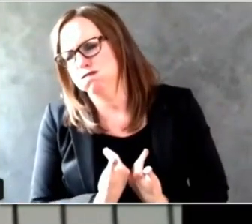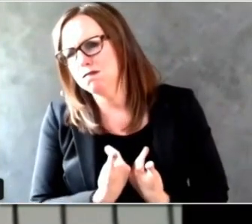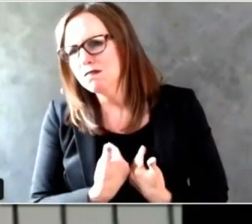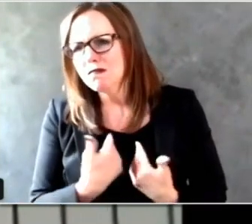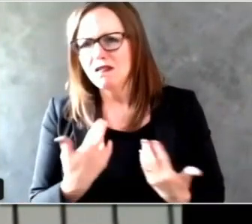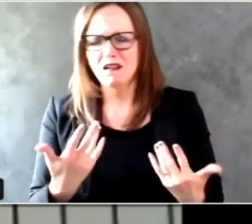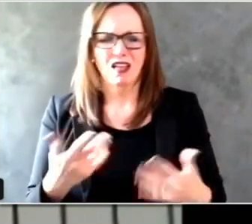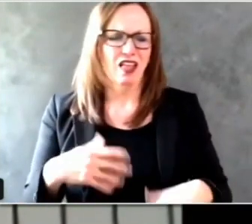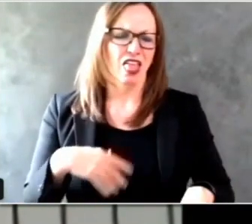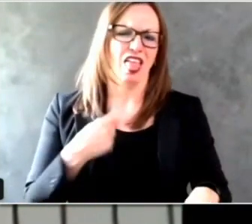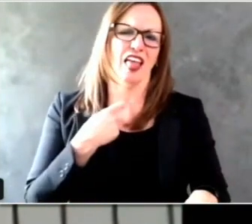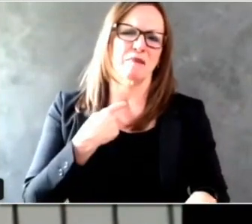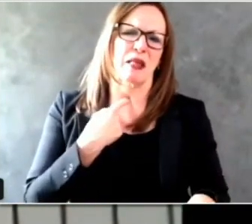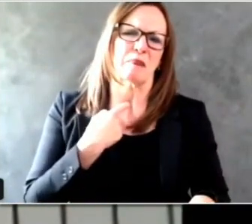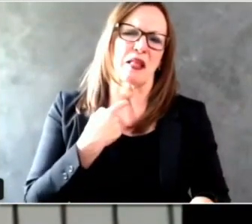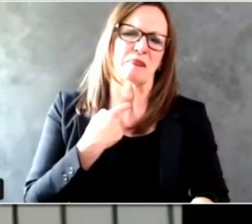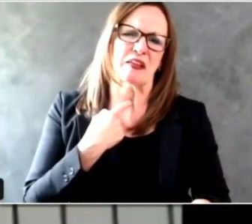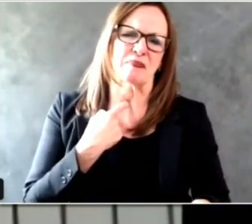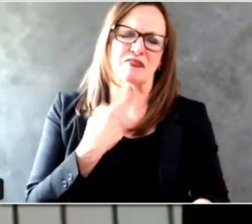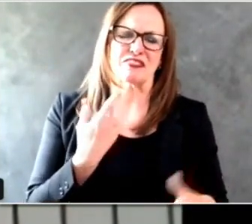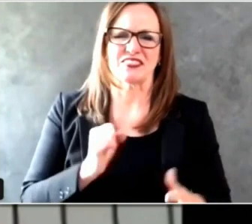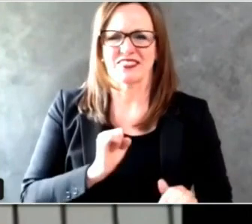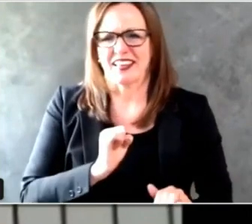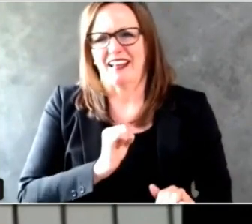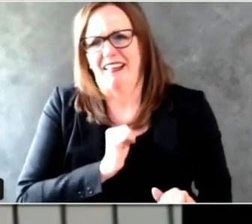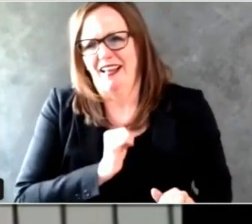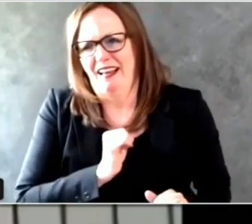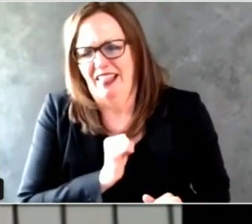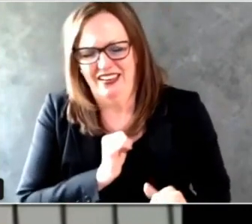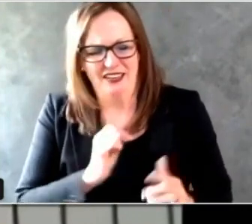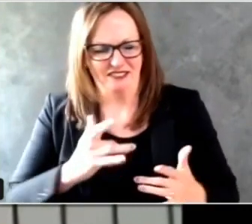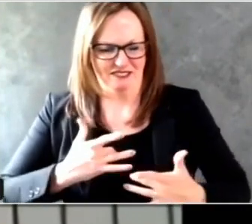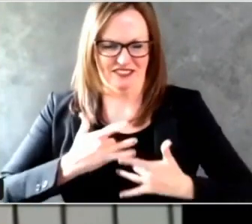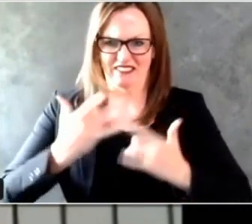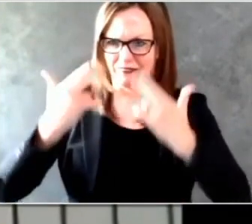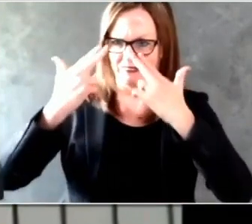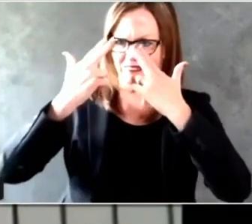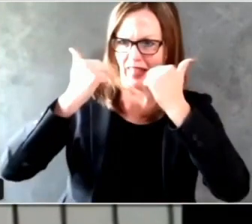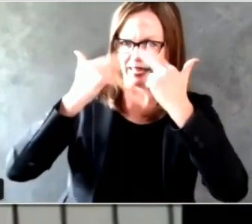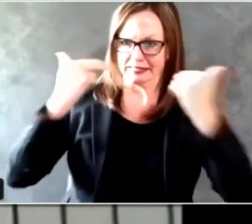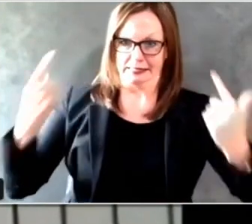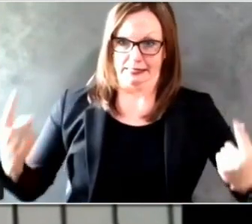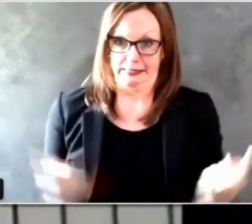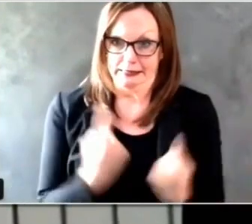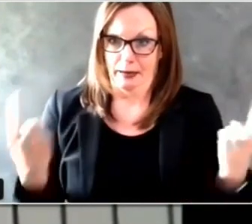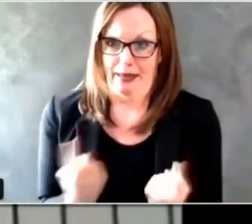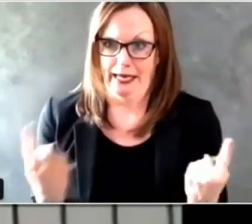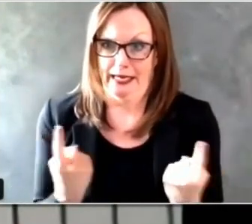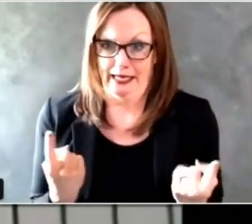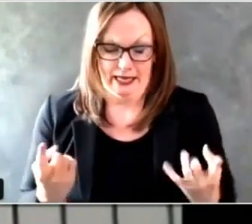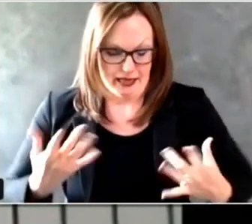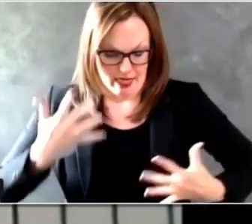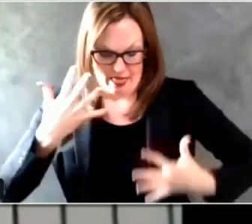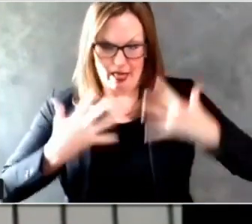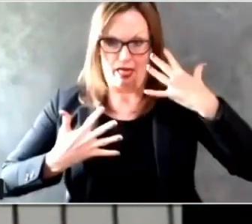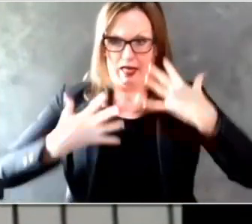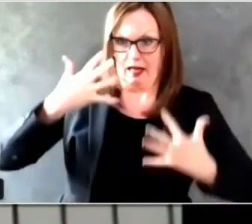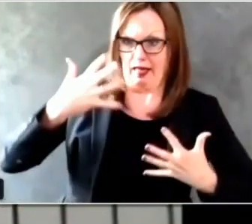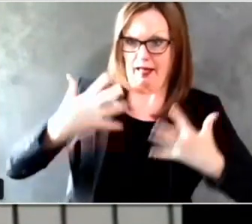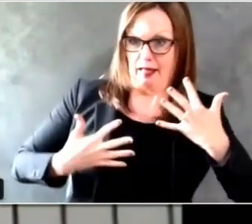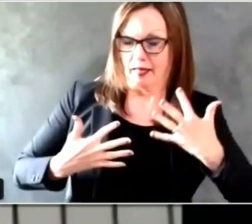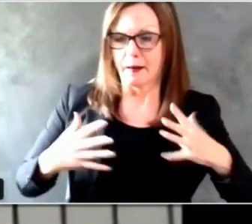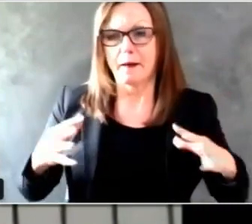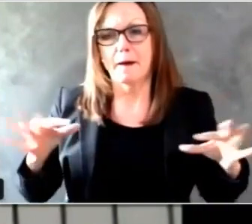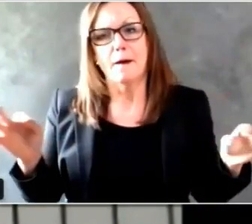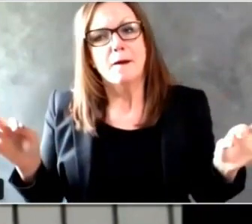if you're experiencing any symptoms, or if you've been exposed to COVID-19, please access a test. It is one very important way you can help